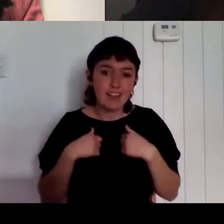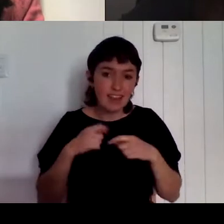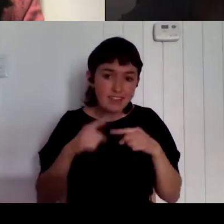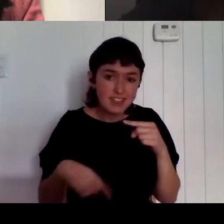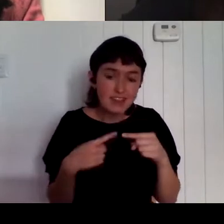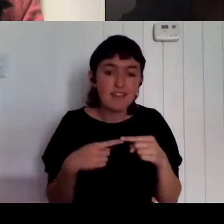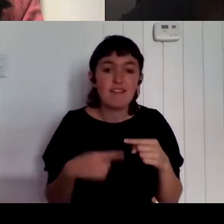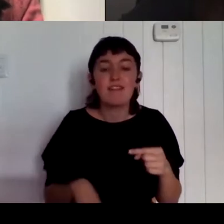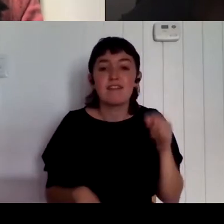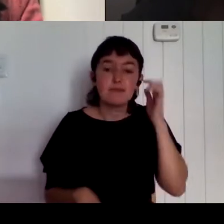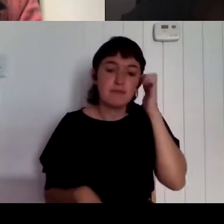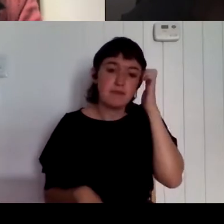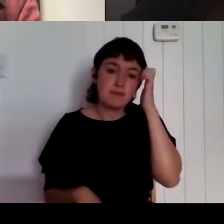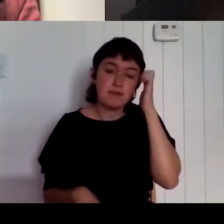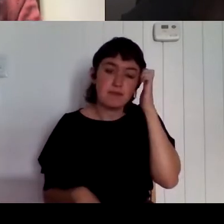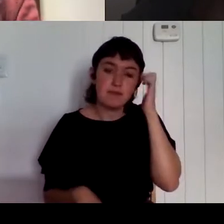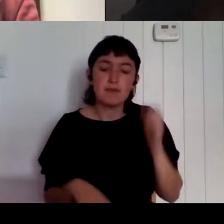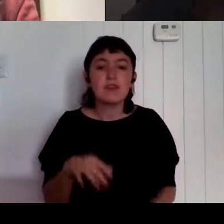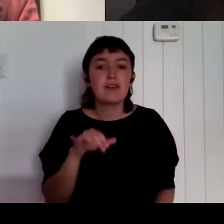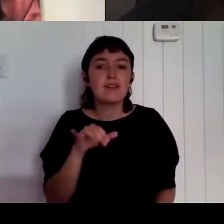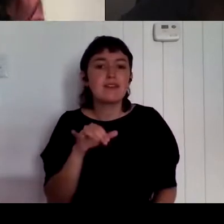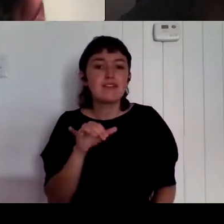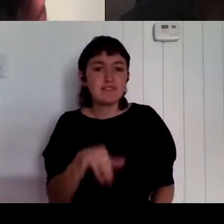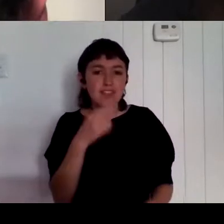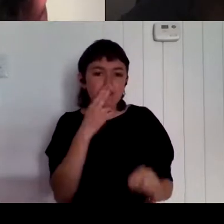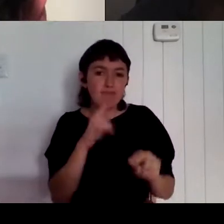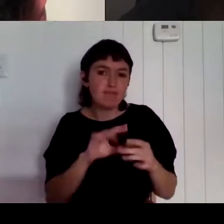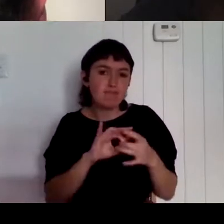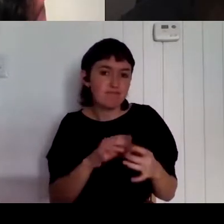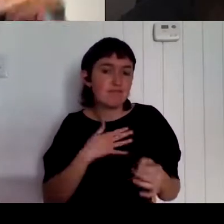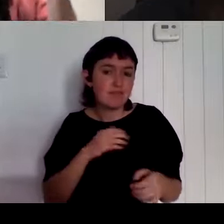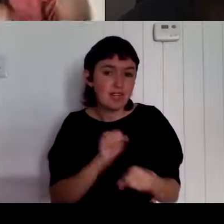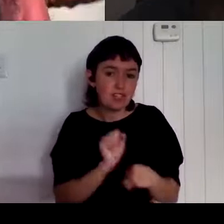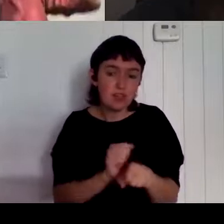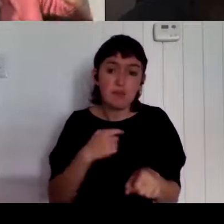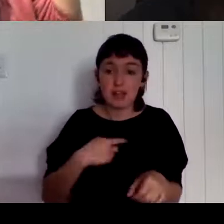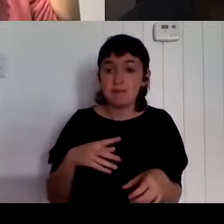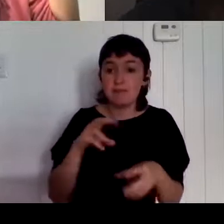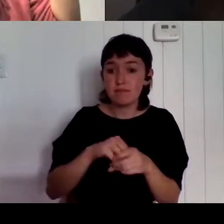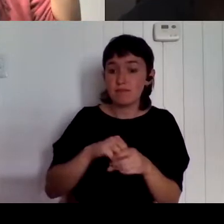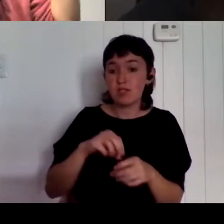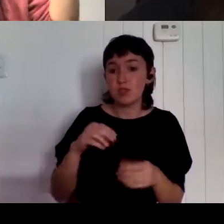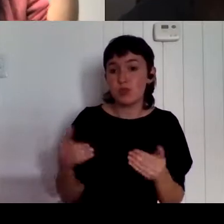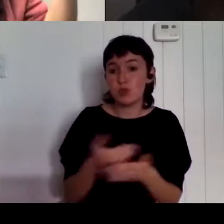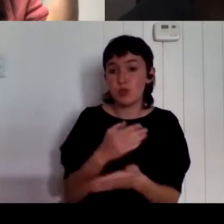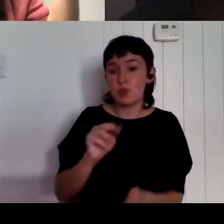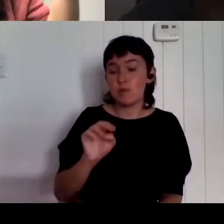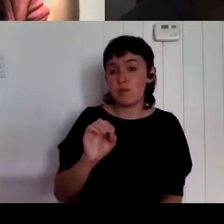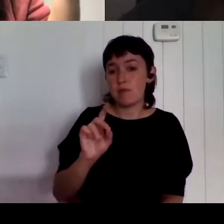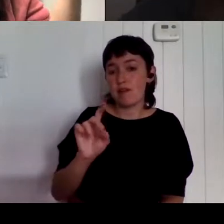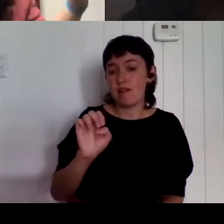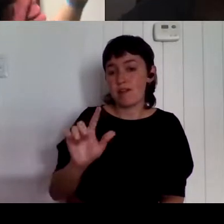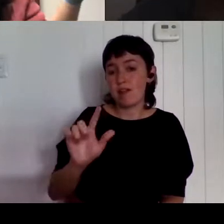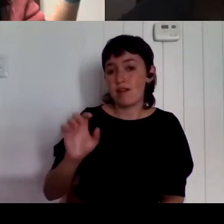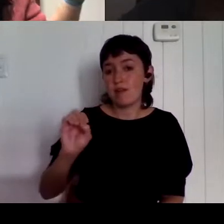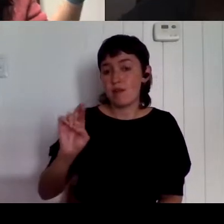part of what's also fun about my job is that I'm in a new model organism, which means there's, there's not all of these tools set up. I have to make a lot of these